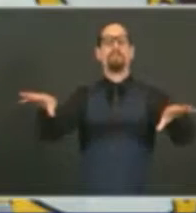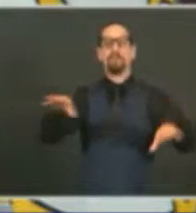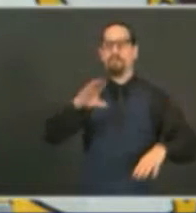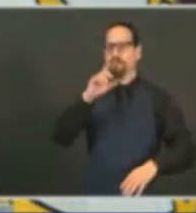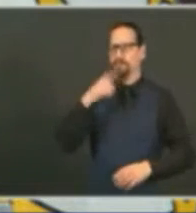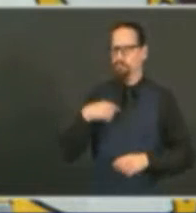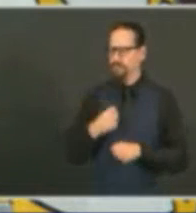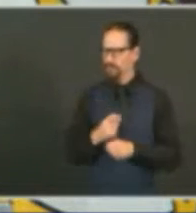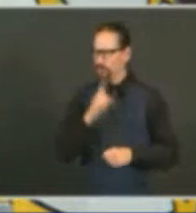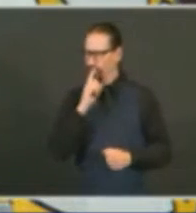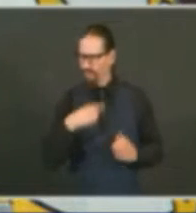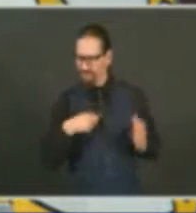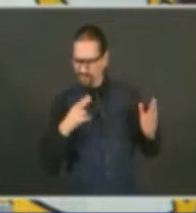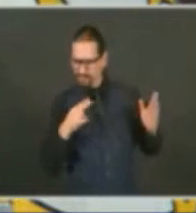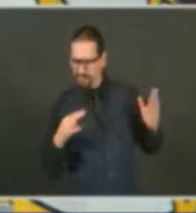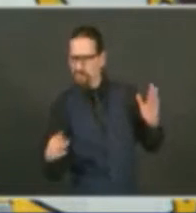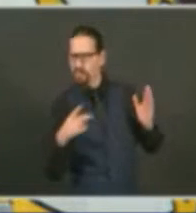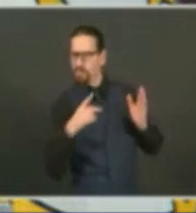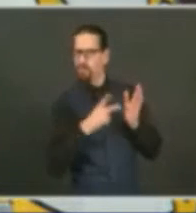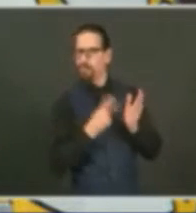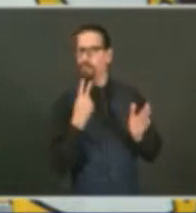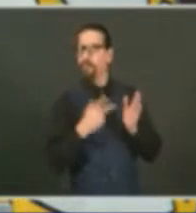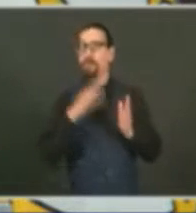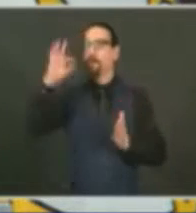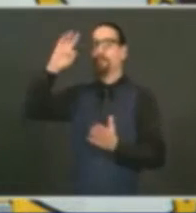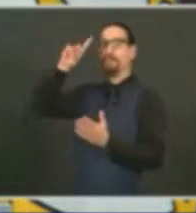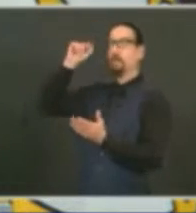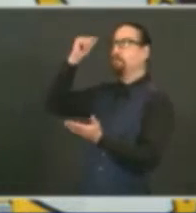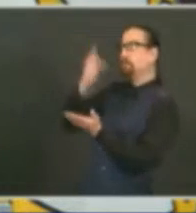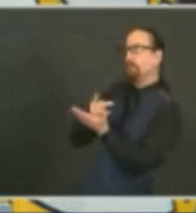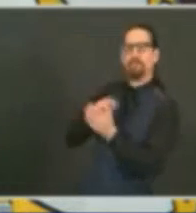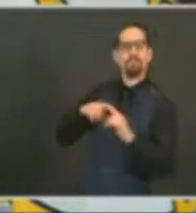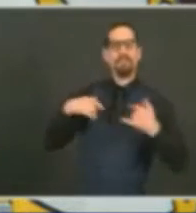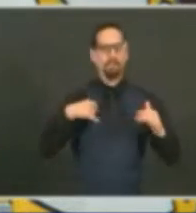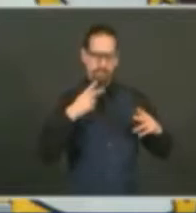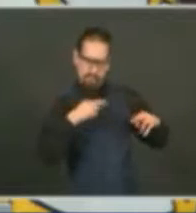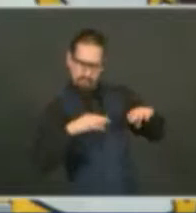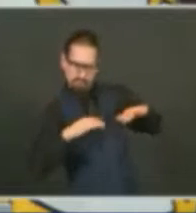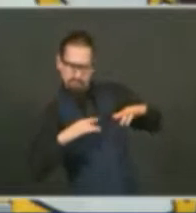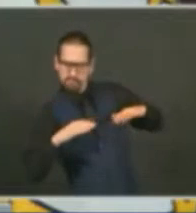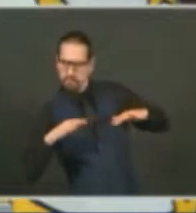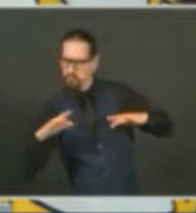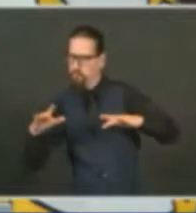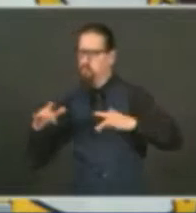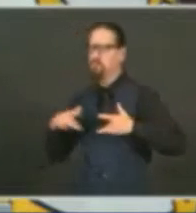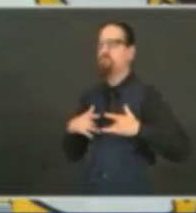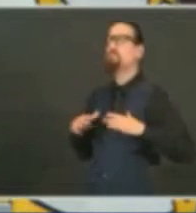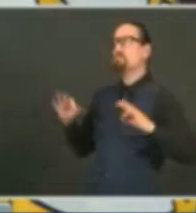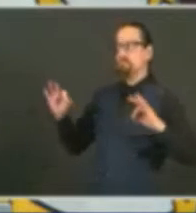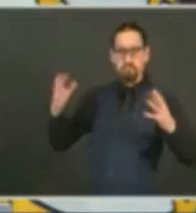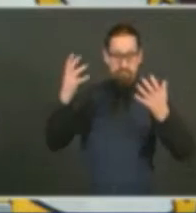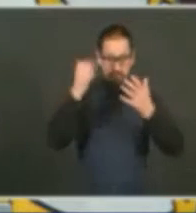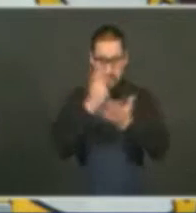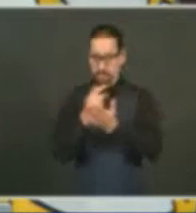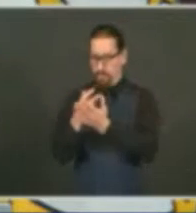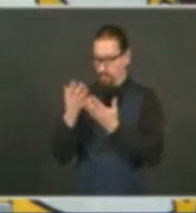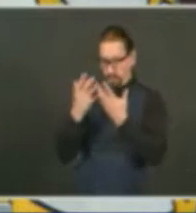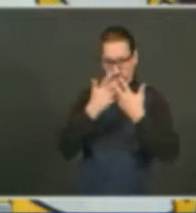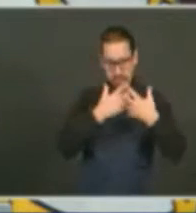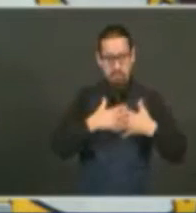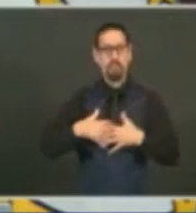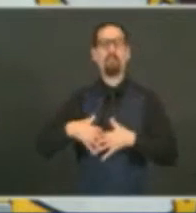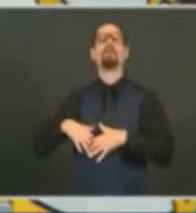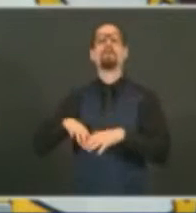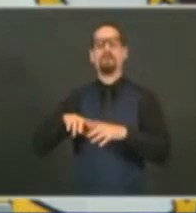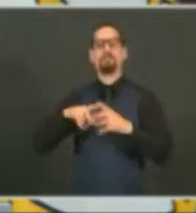I also want you to know that while this is happening, while they're developing the vaccines, et cetera, we